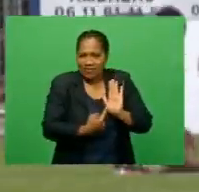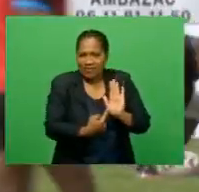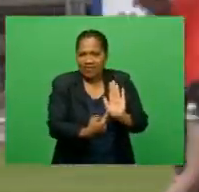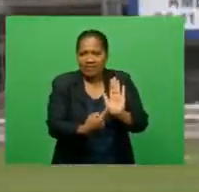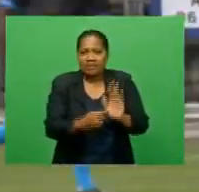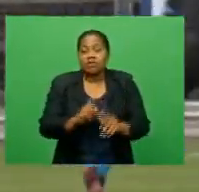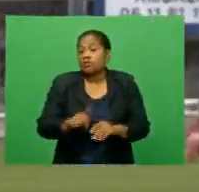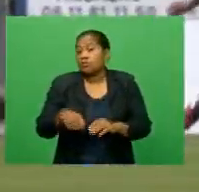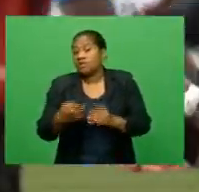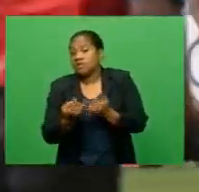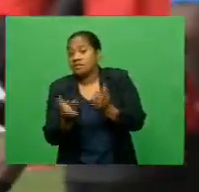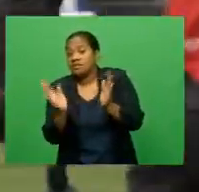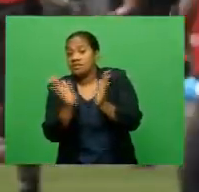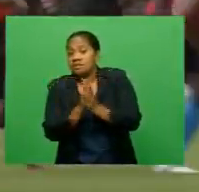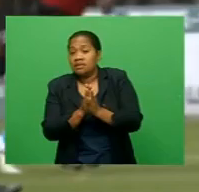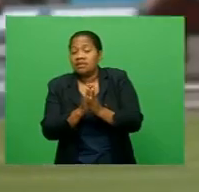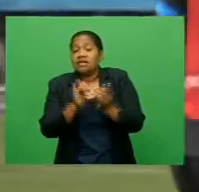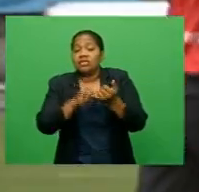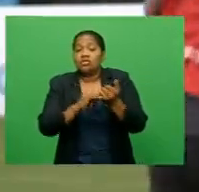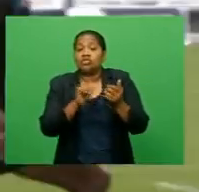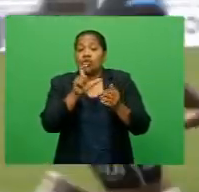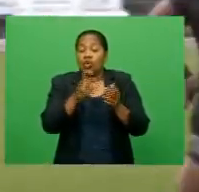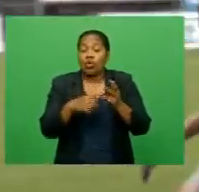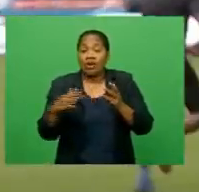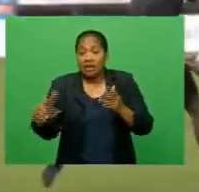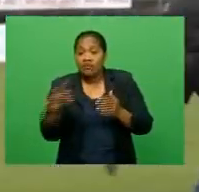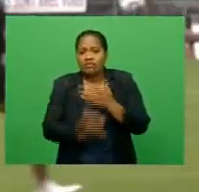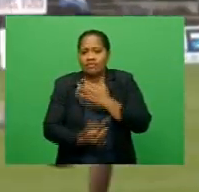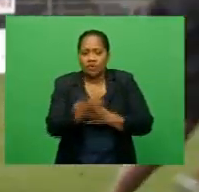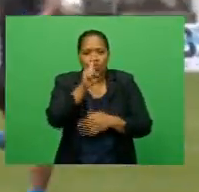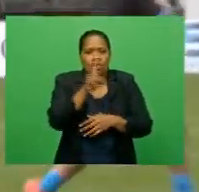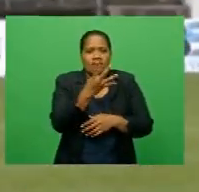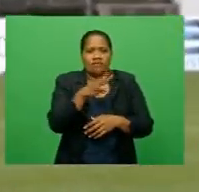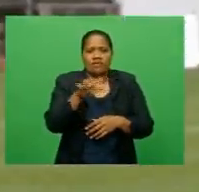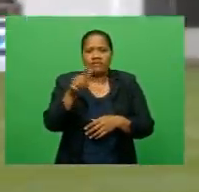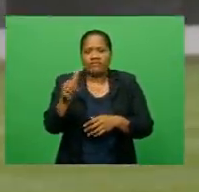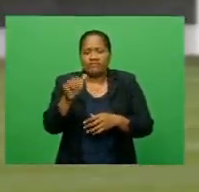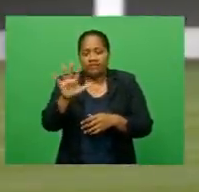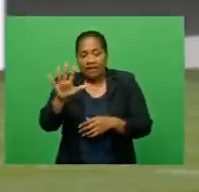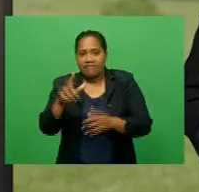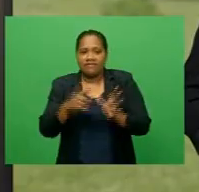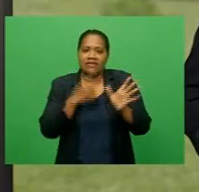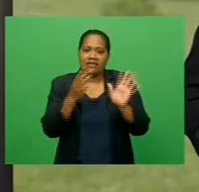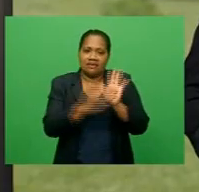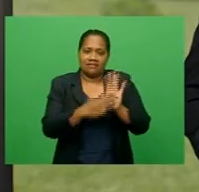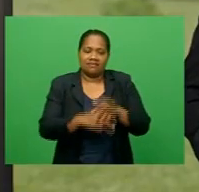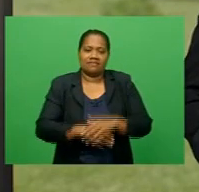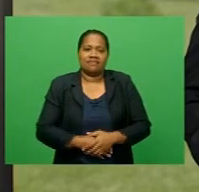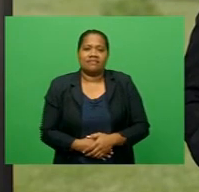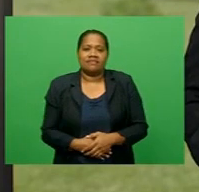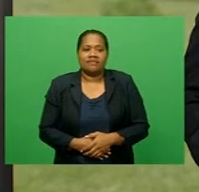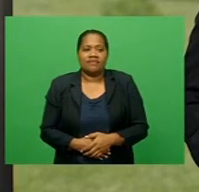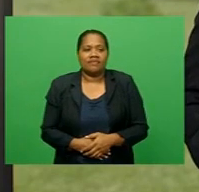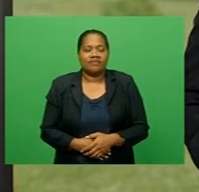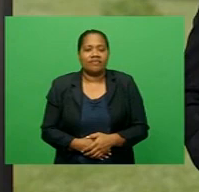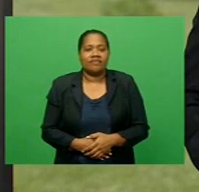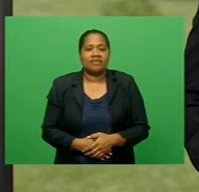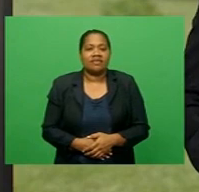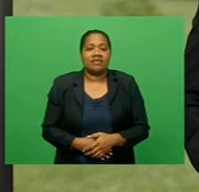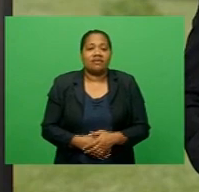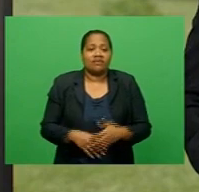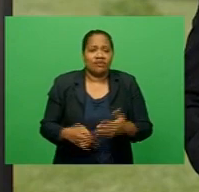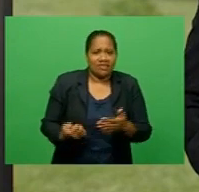Sunday at 1:45 a.m. Aquila Dama, FBC Sports. In light of the economic effects